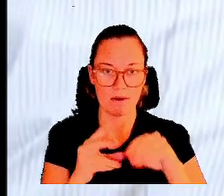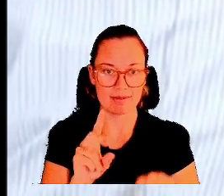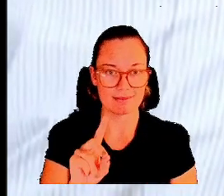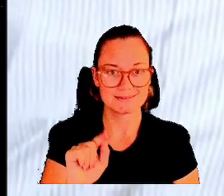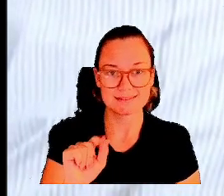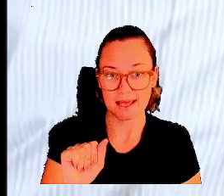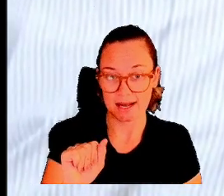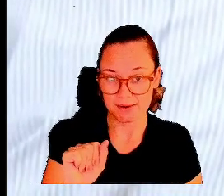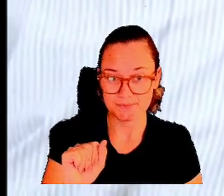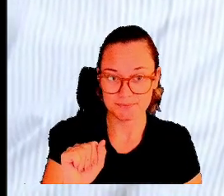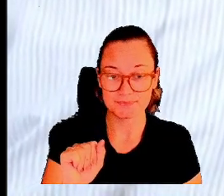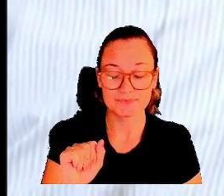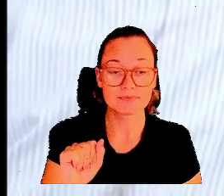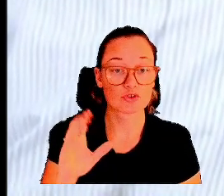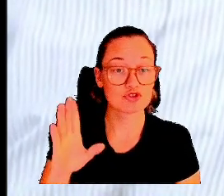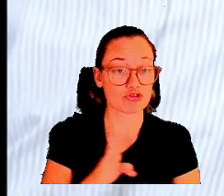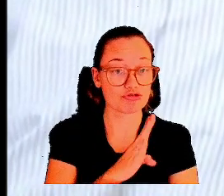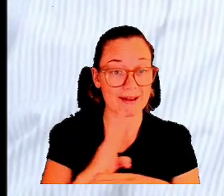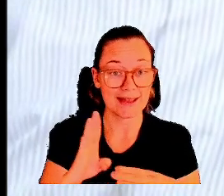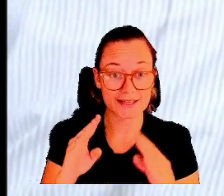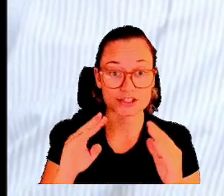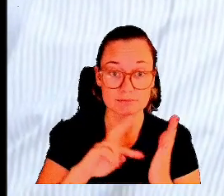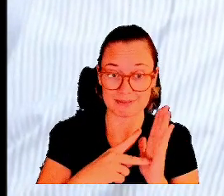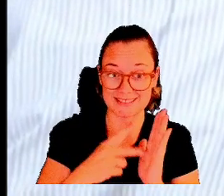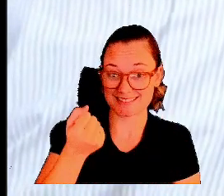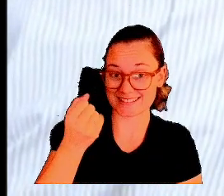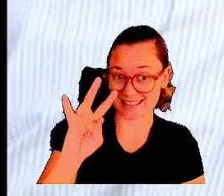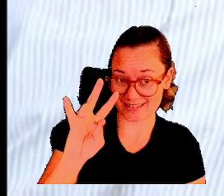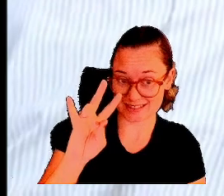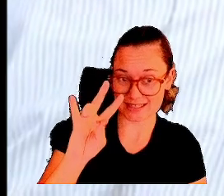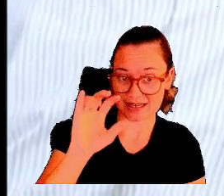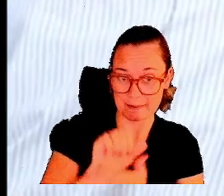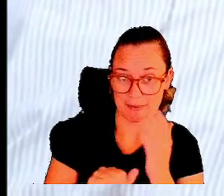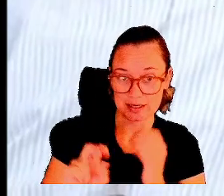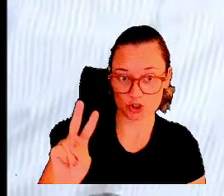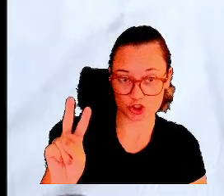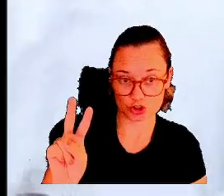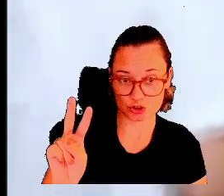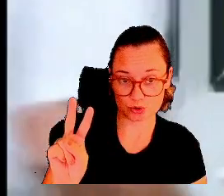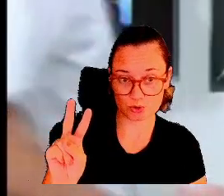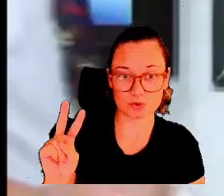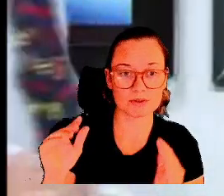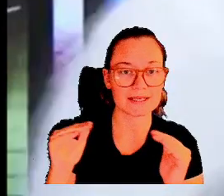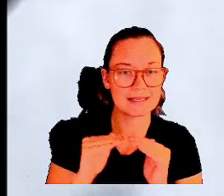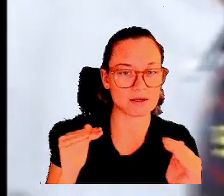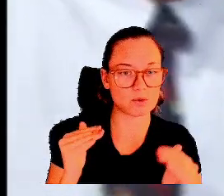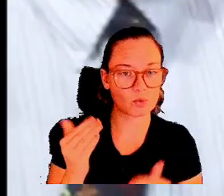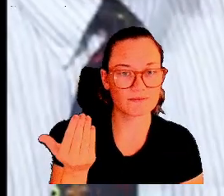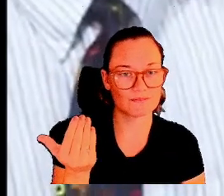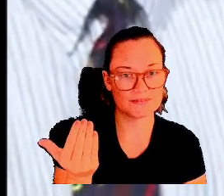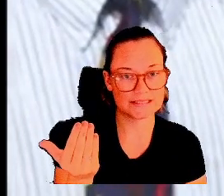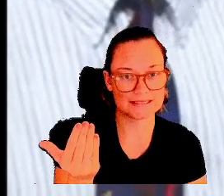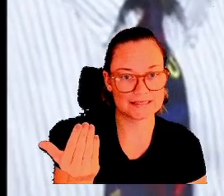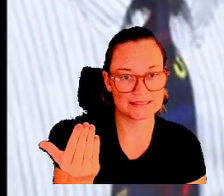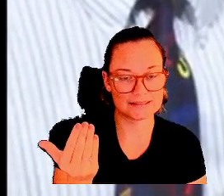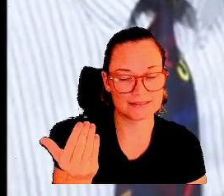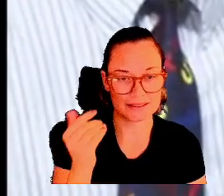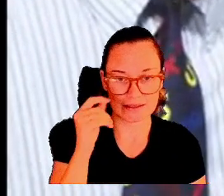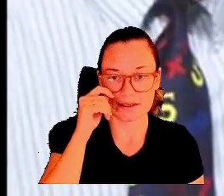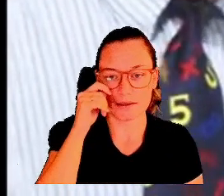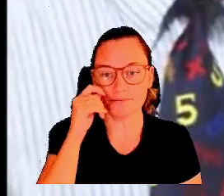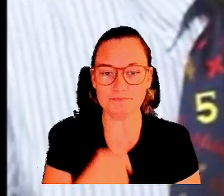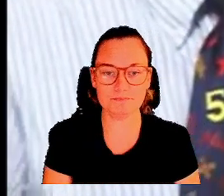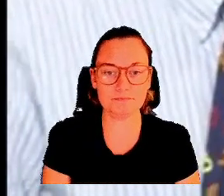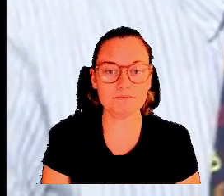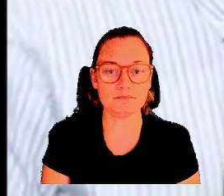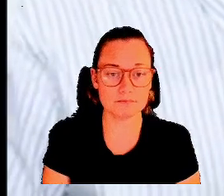of data is 17 minus 2, which is 15. Okay? So far we've talked